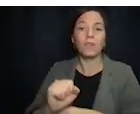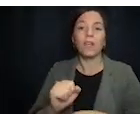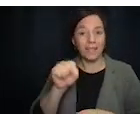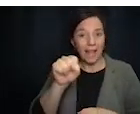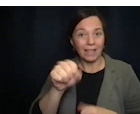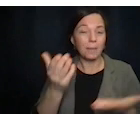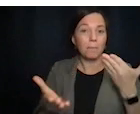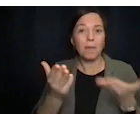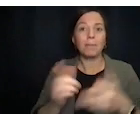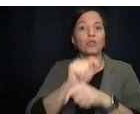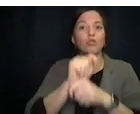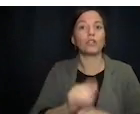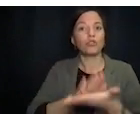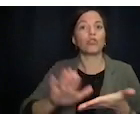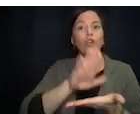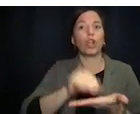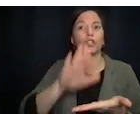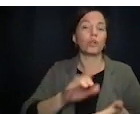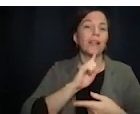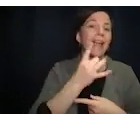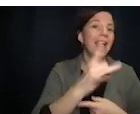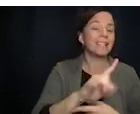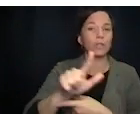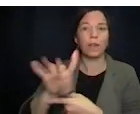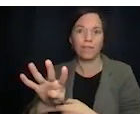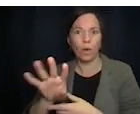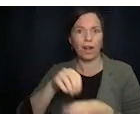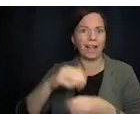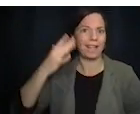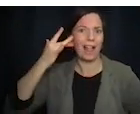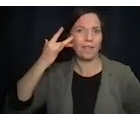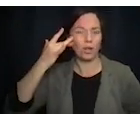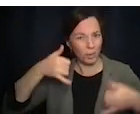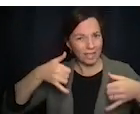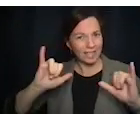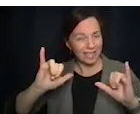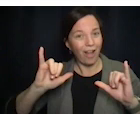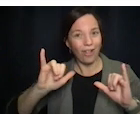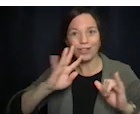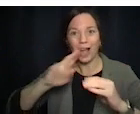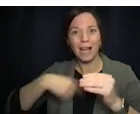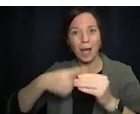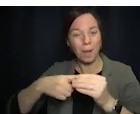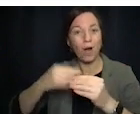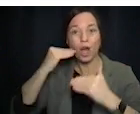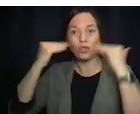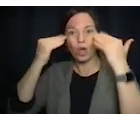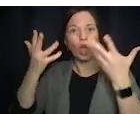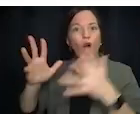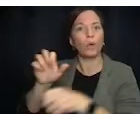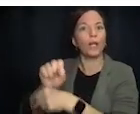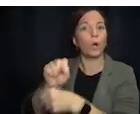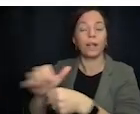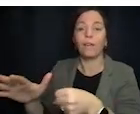between 18 to 24 in California, right? Even there, we're talking about working adults, whether they're working part-time or